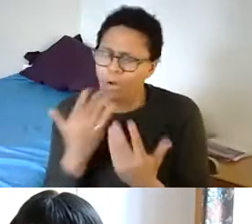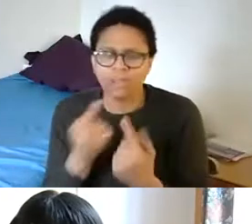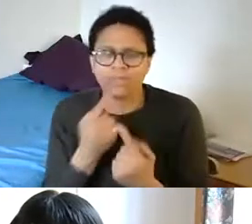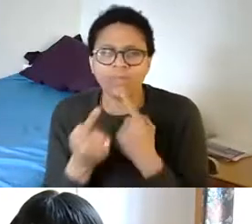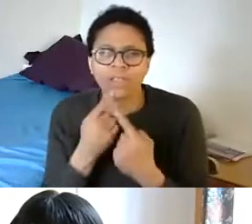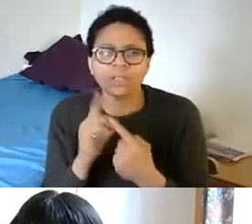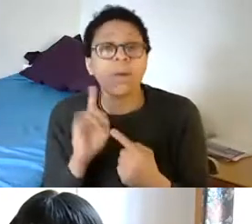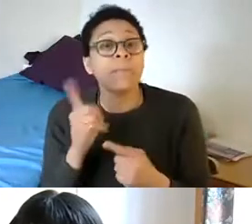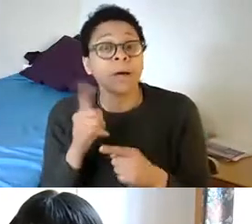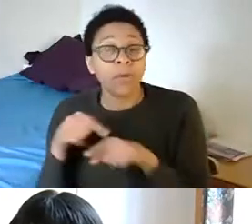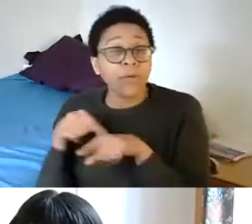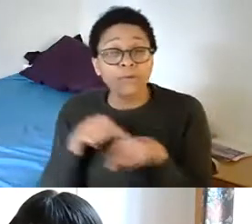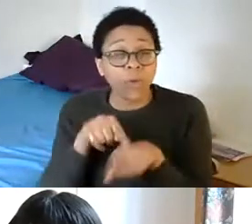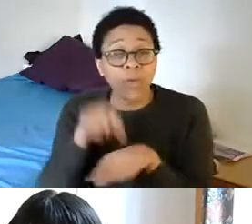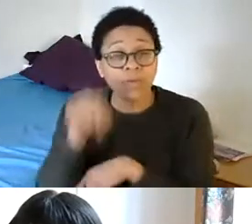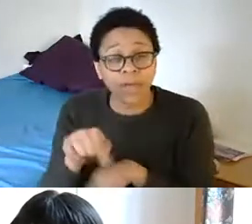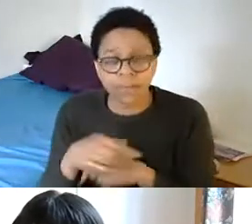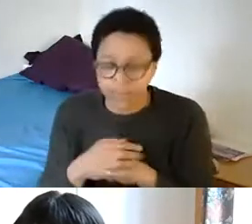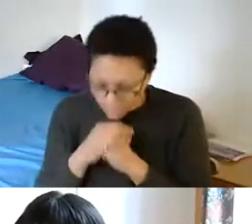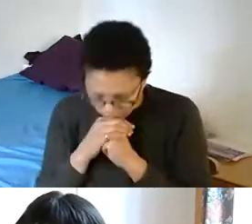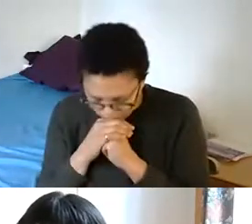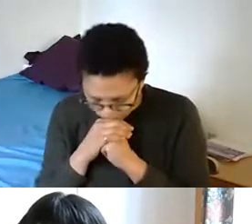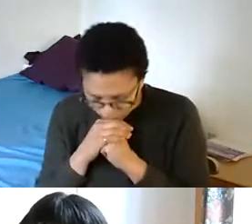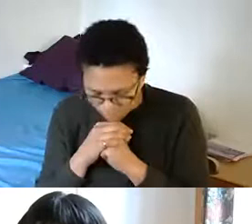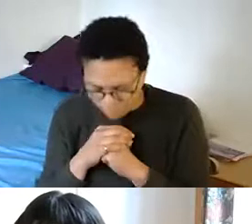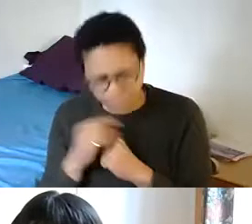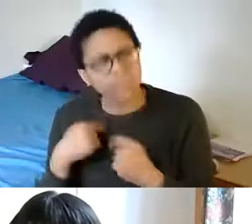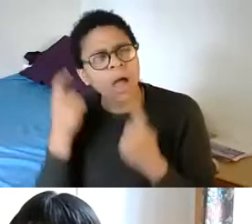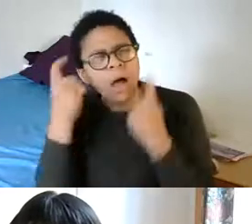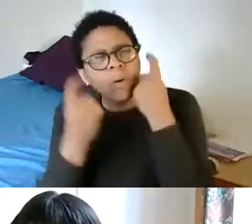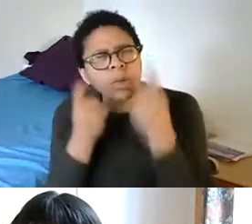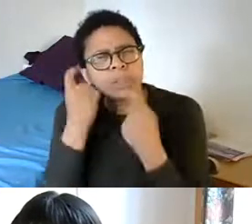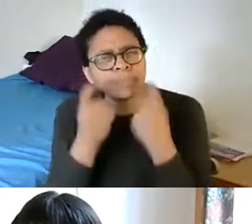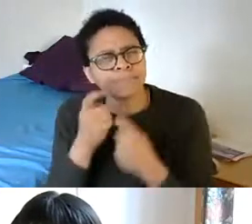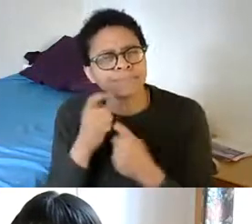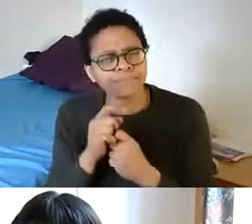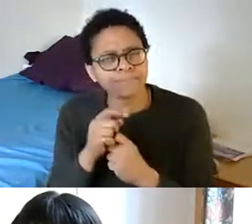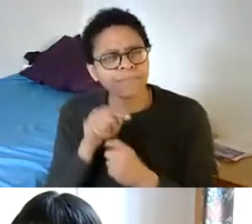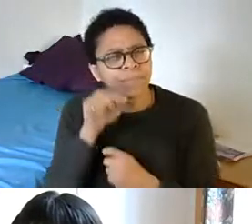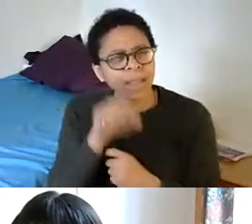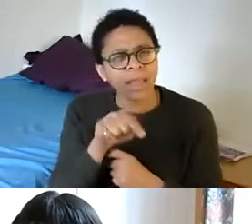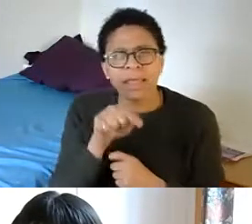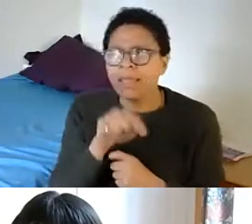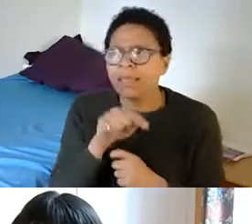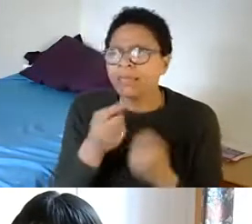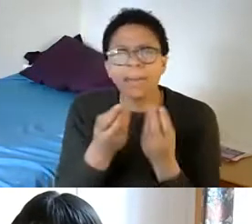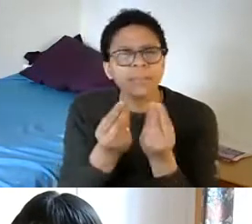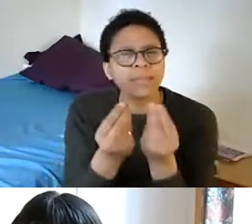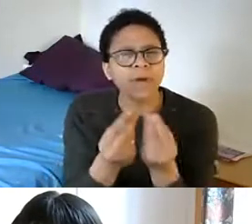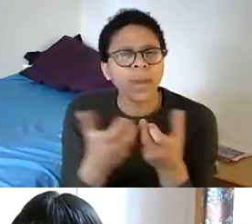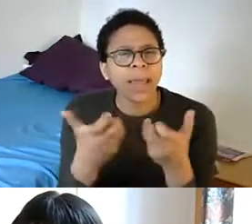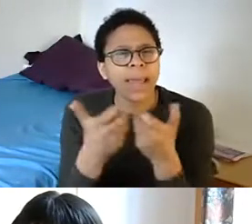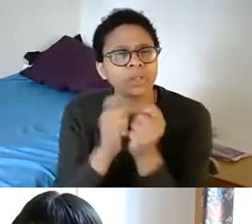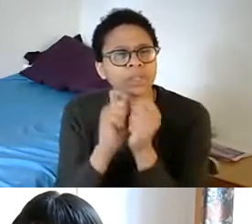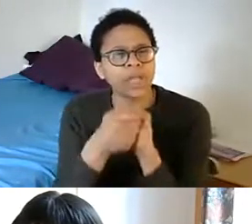Michelle was asking as well, and what you were just kind of answering there, was I wondered maybe how that material, the organic materials particularly, might change the sort of